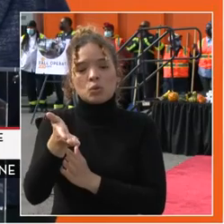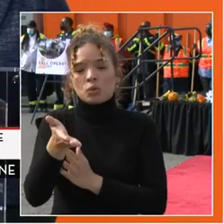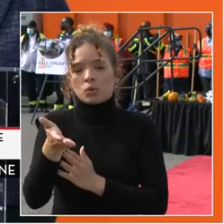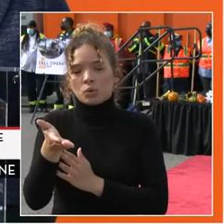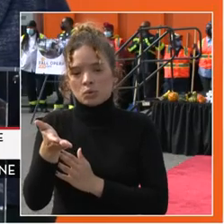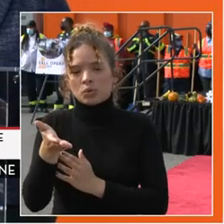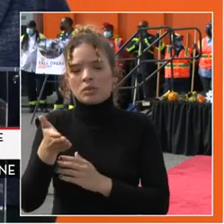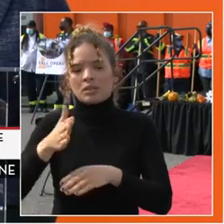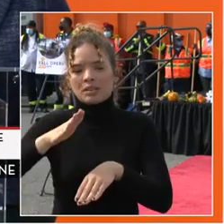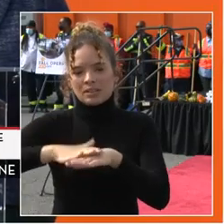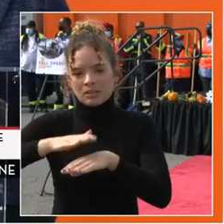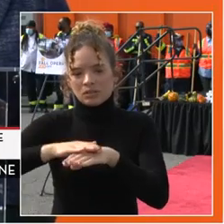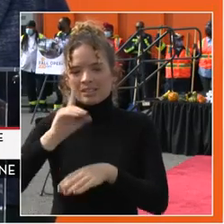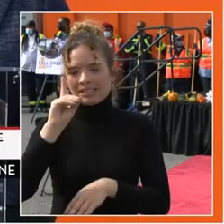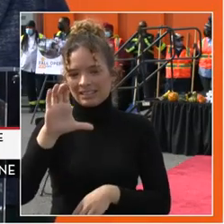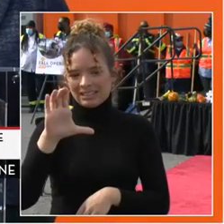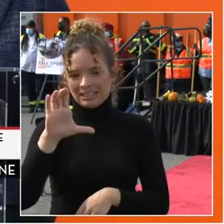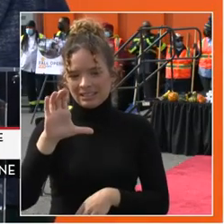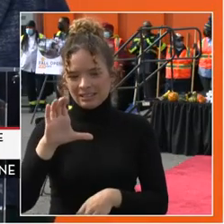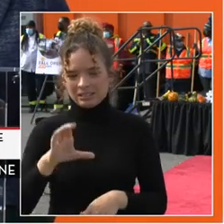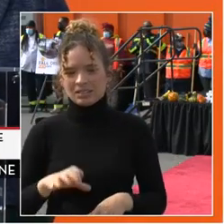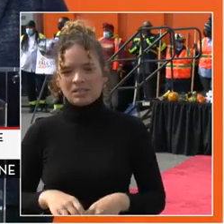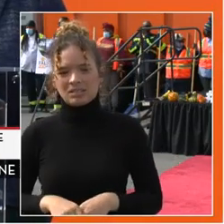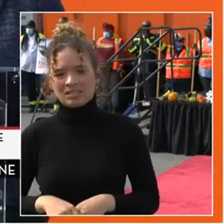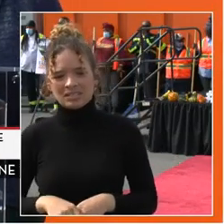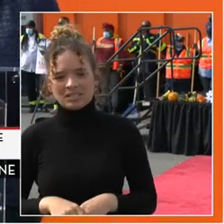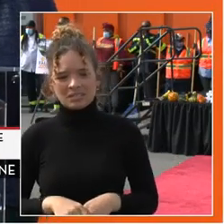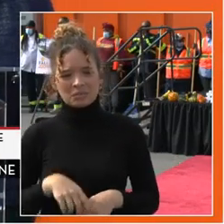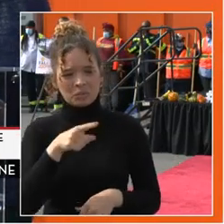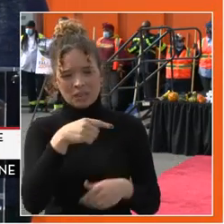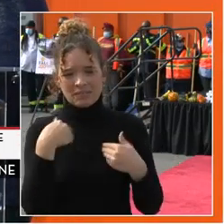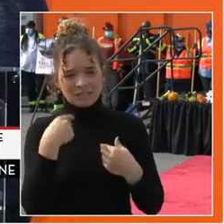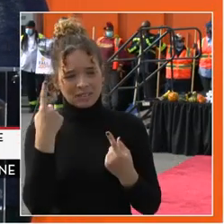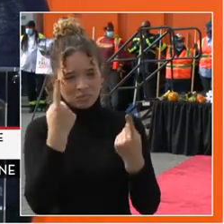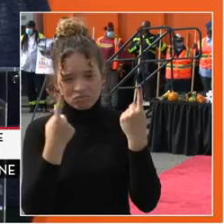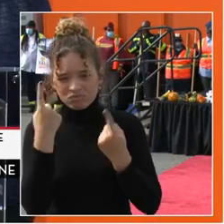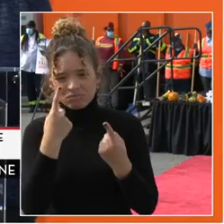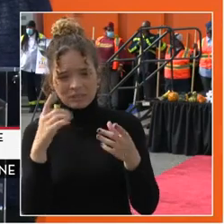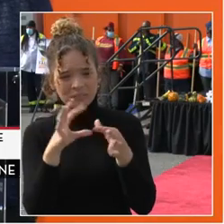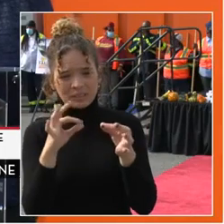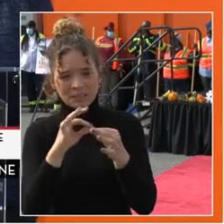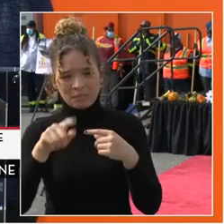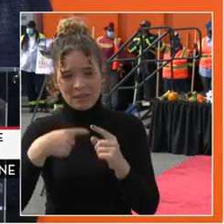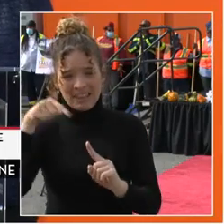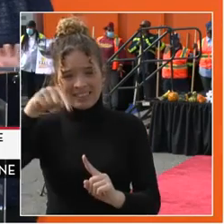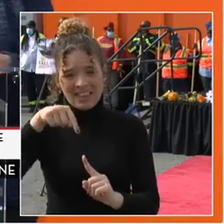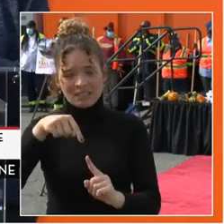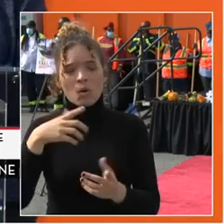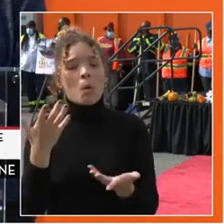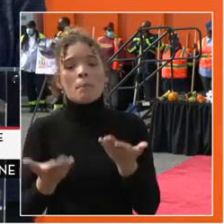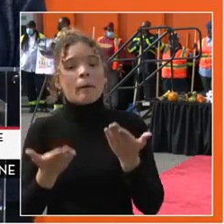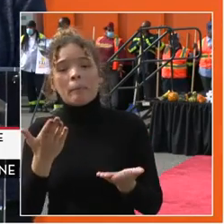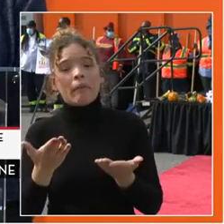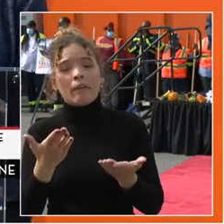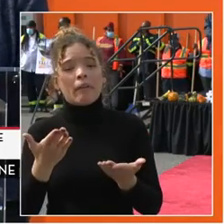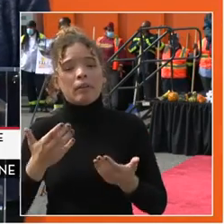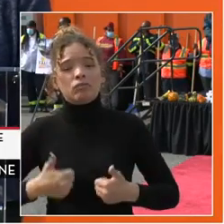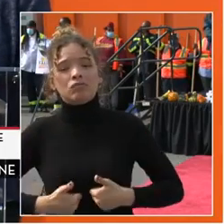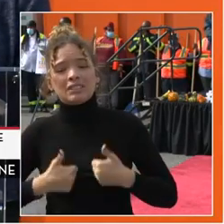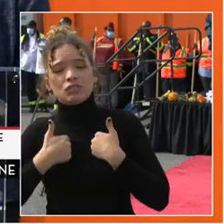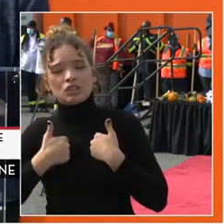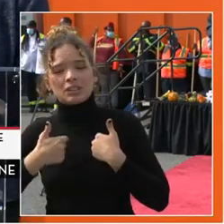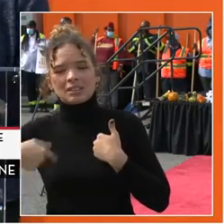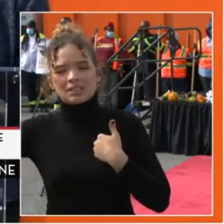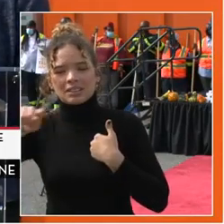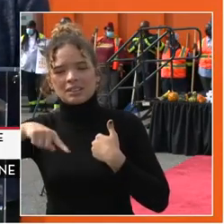you have, any comments on that or any thoughts for residents who maybe aren't signed up for Alert DC that now have this extra